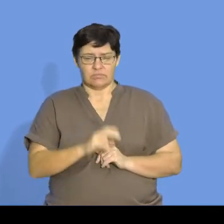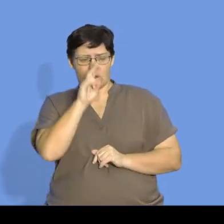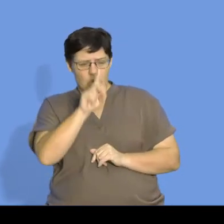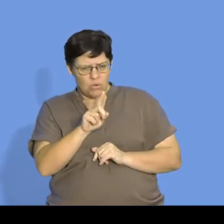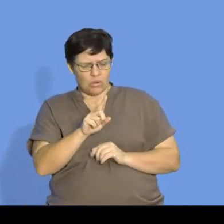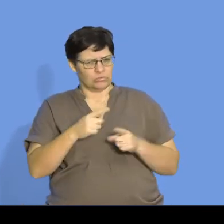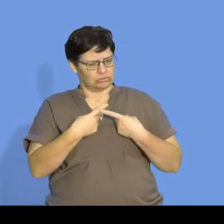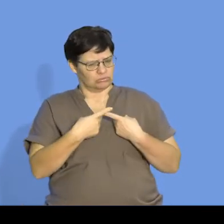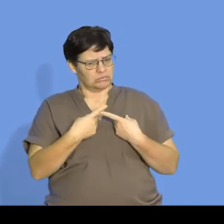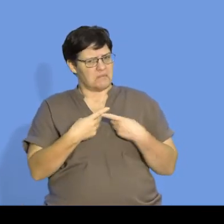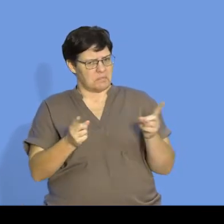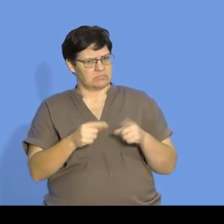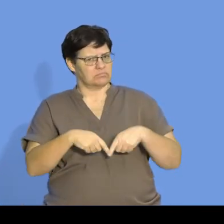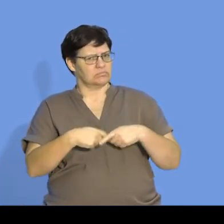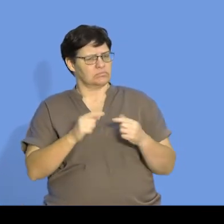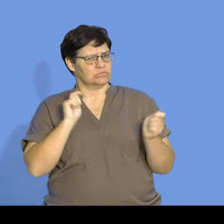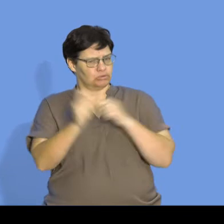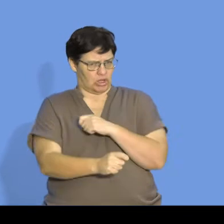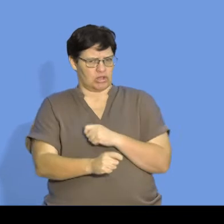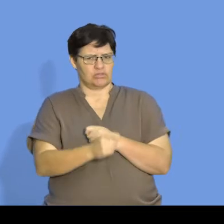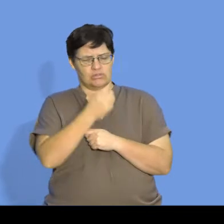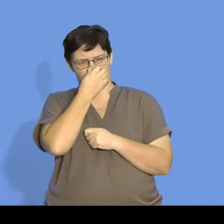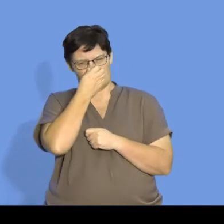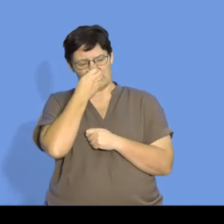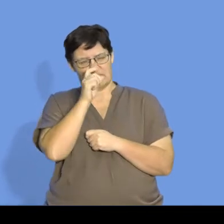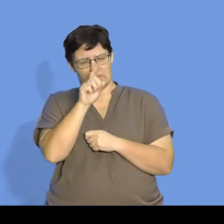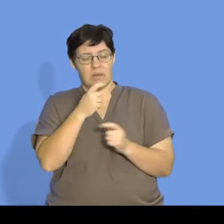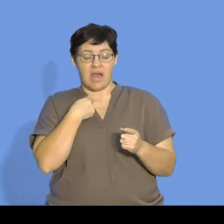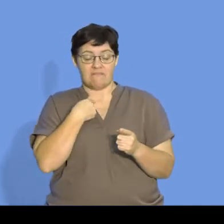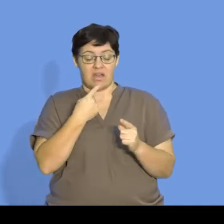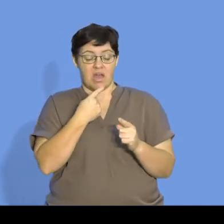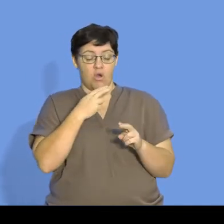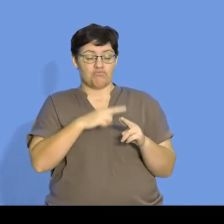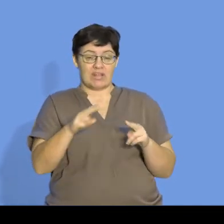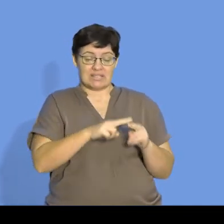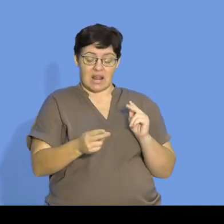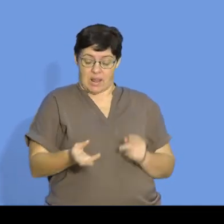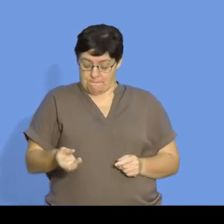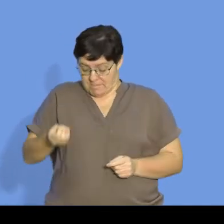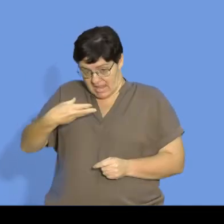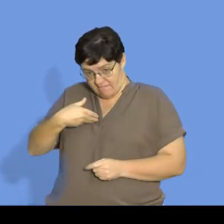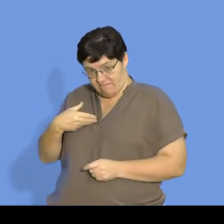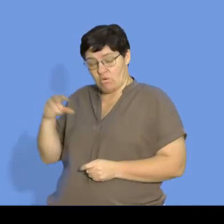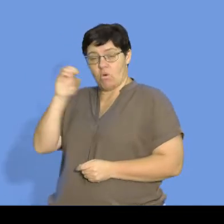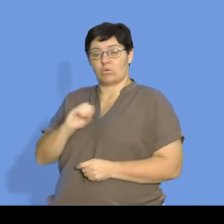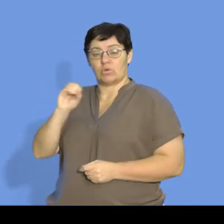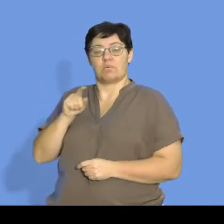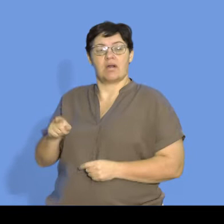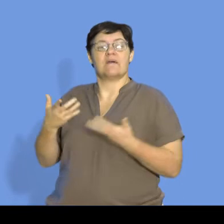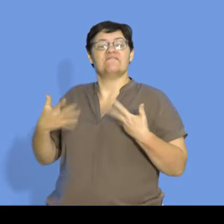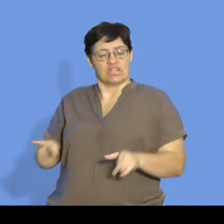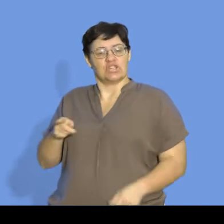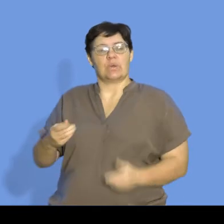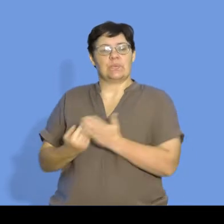question. You are given the rental for October